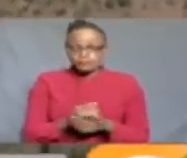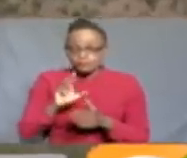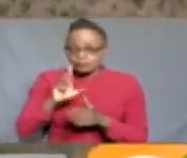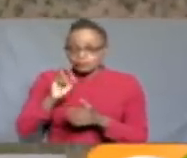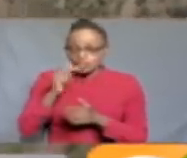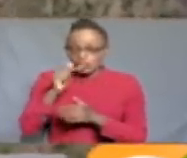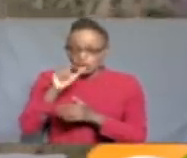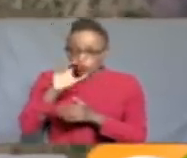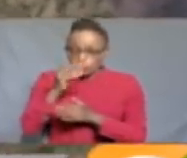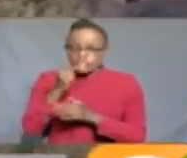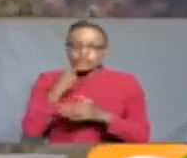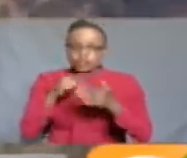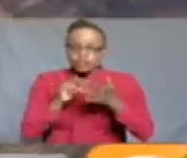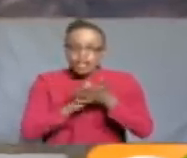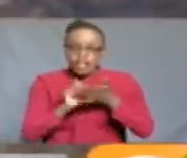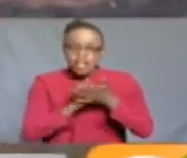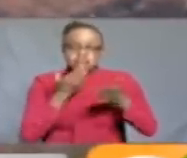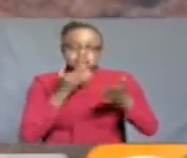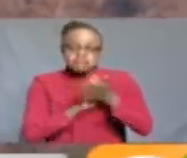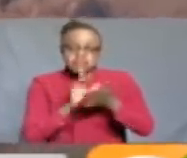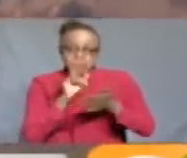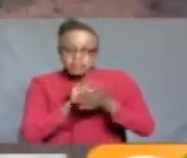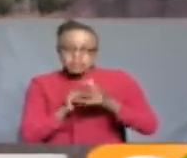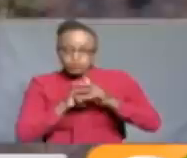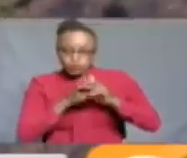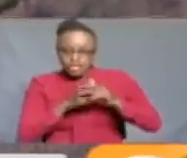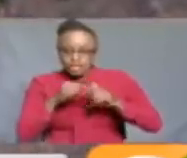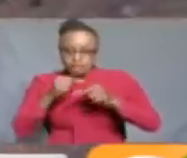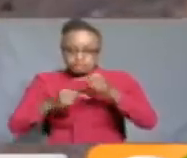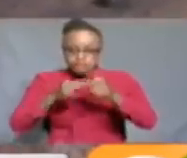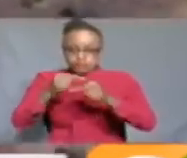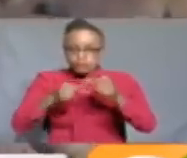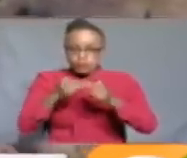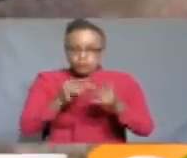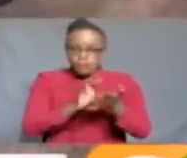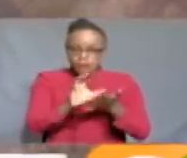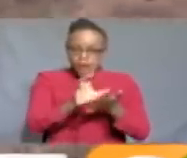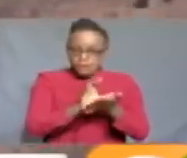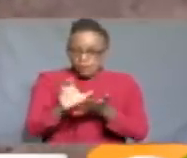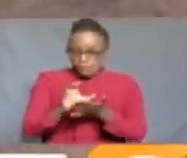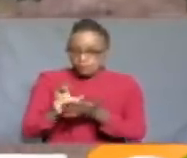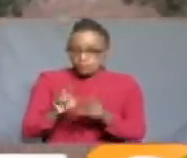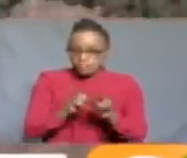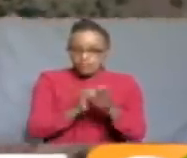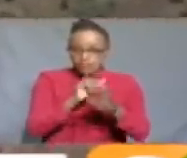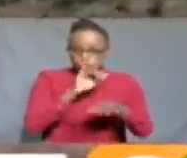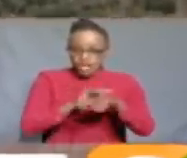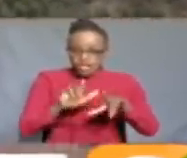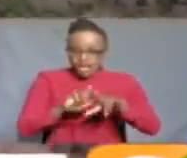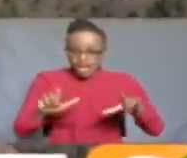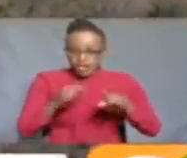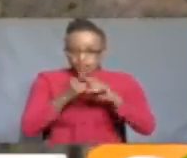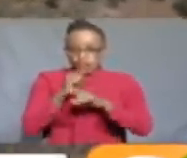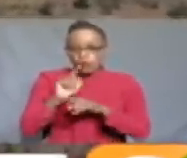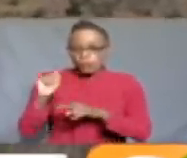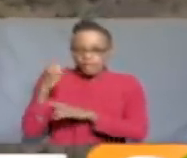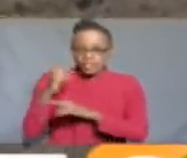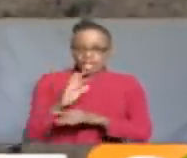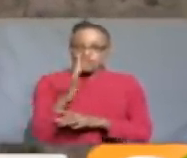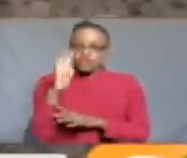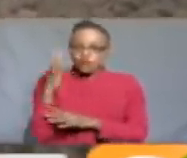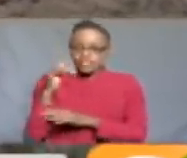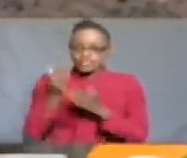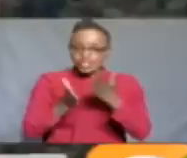is also alleged to have written a letter to initiate the process of facilitating KVDA to acquire land from the Kenya Forest